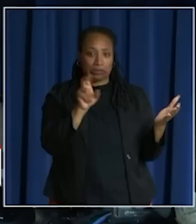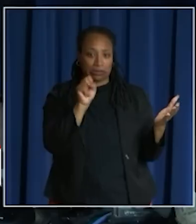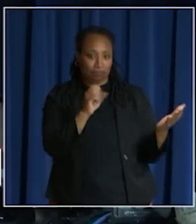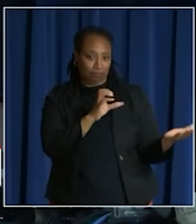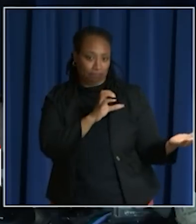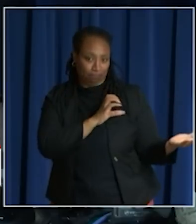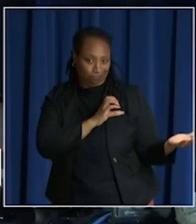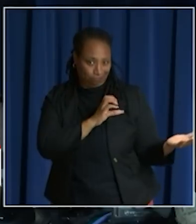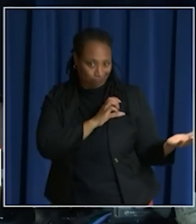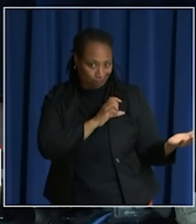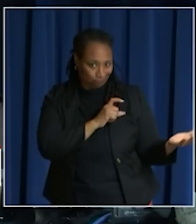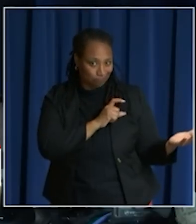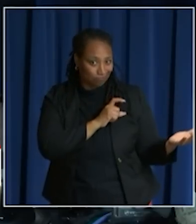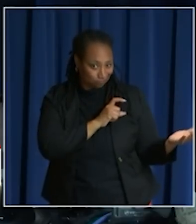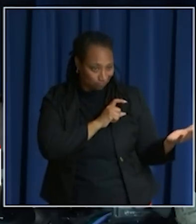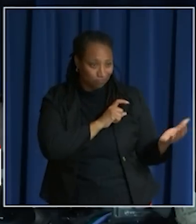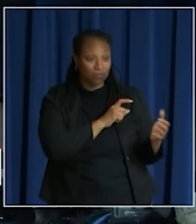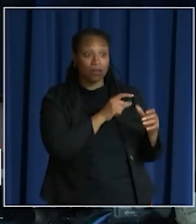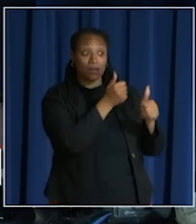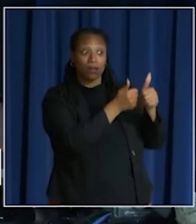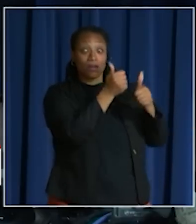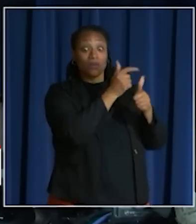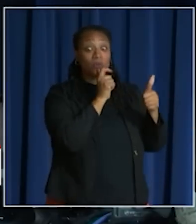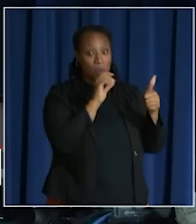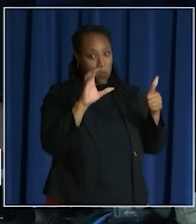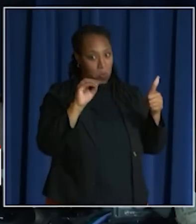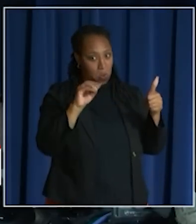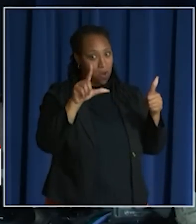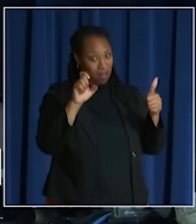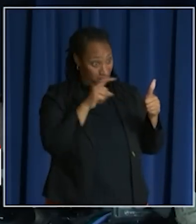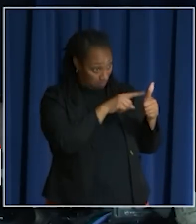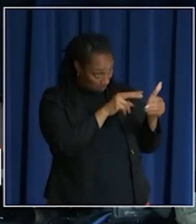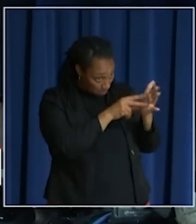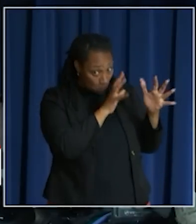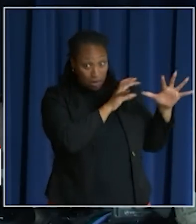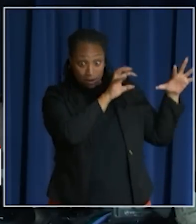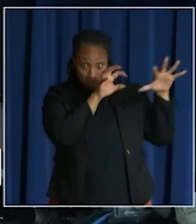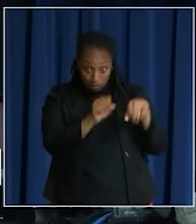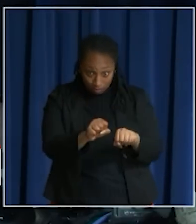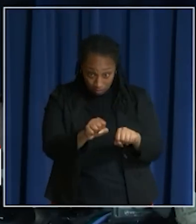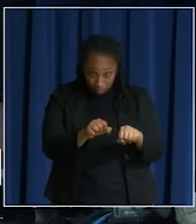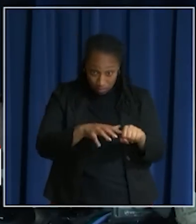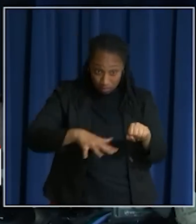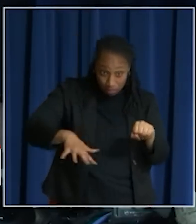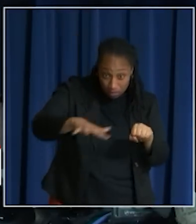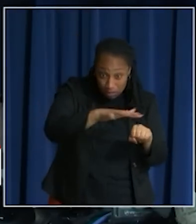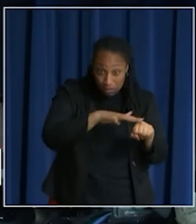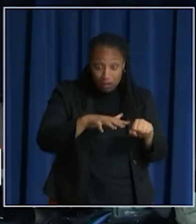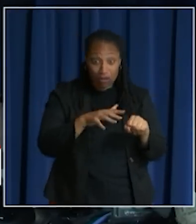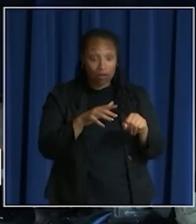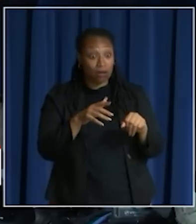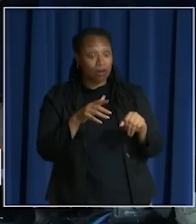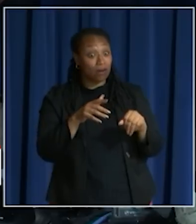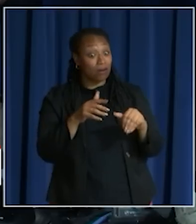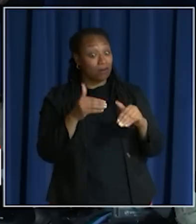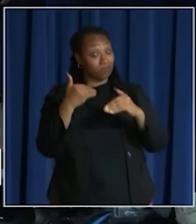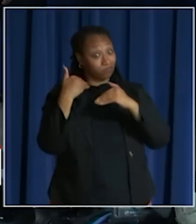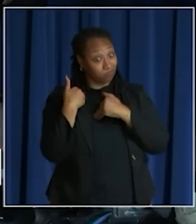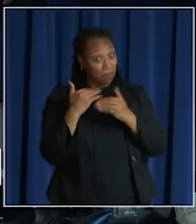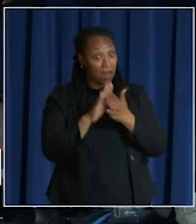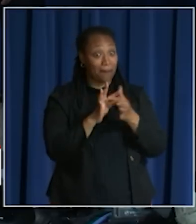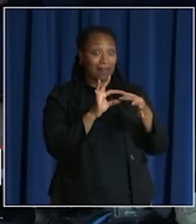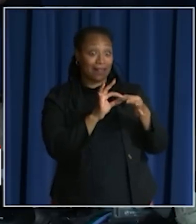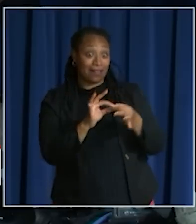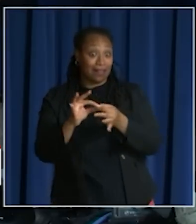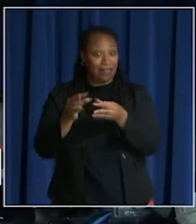as a liaison, as some. The president, people were saying that person, this Terry Cole, is going to be